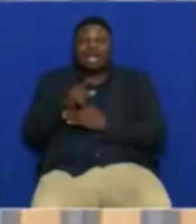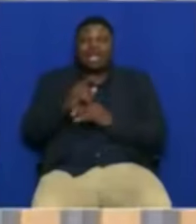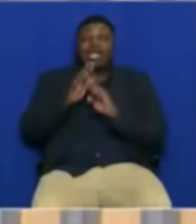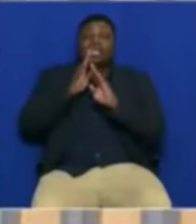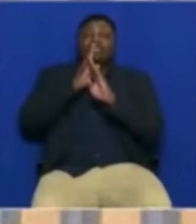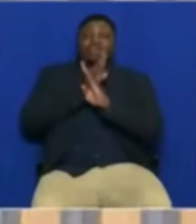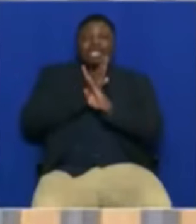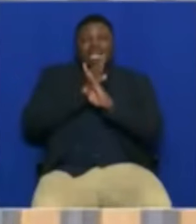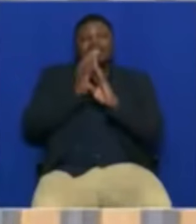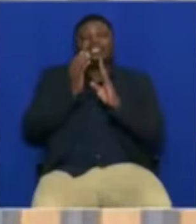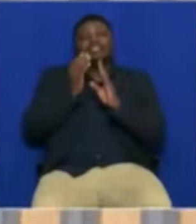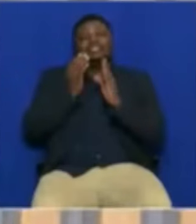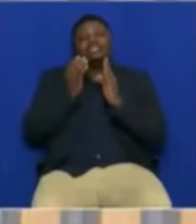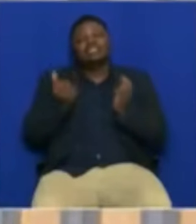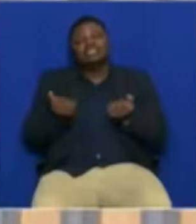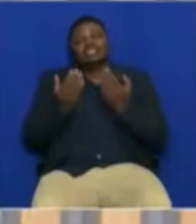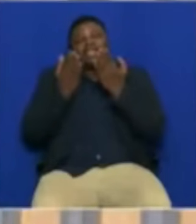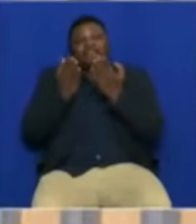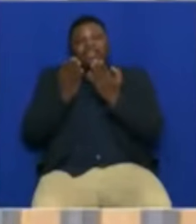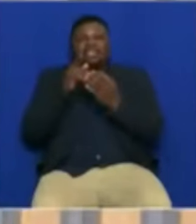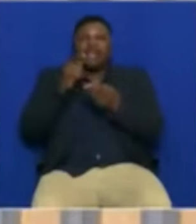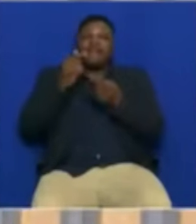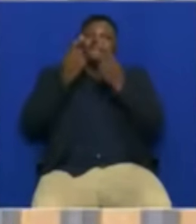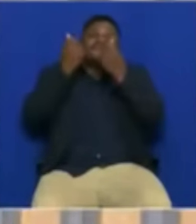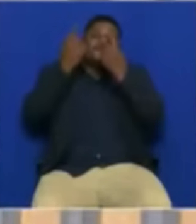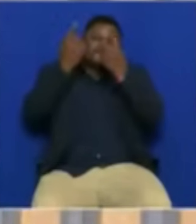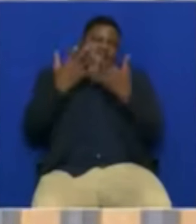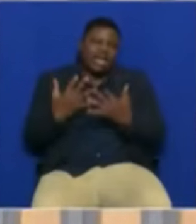has been stolen. If